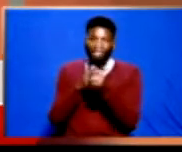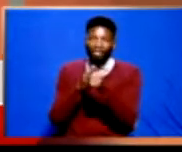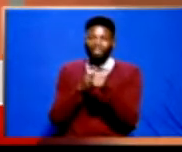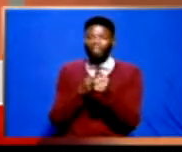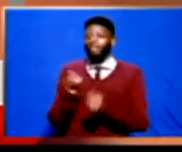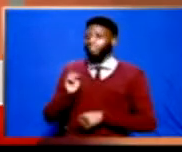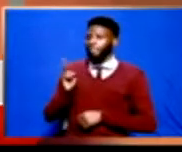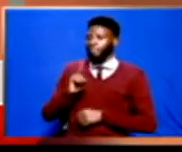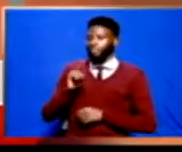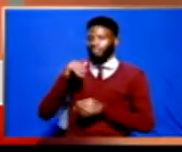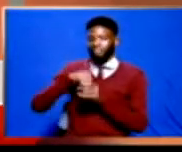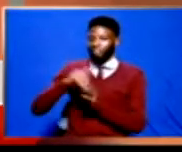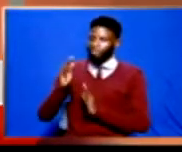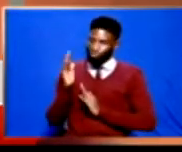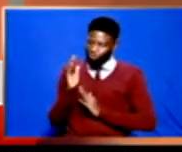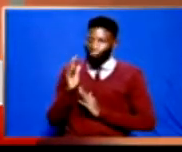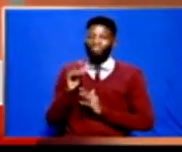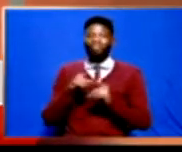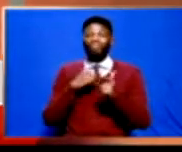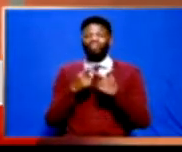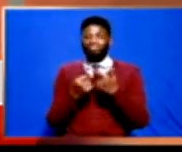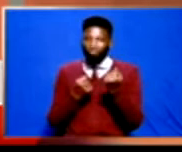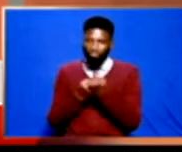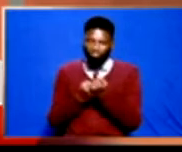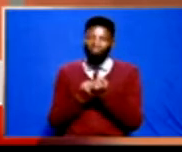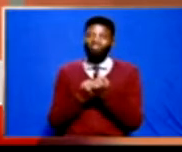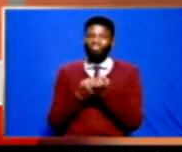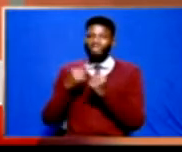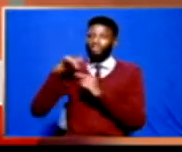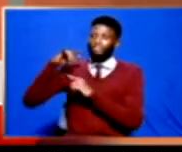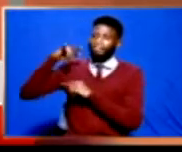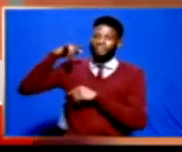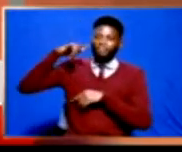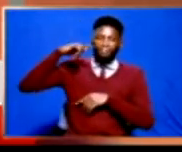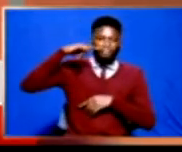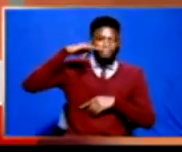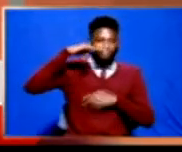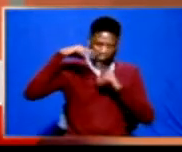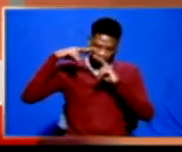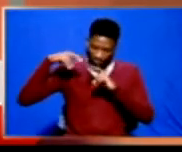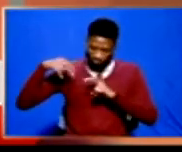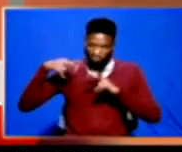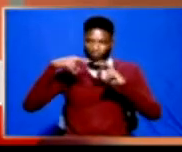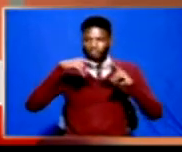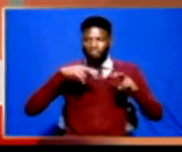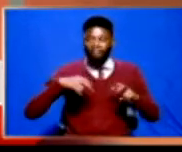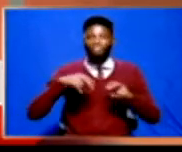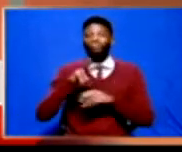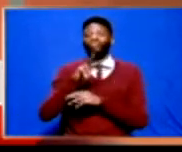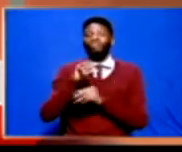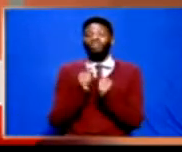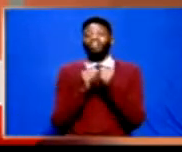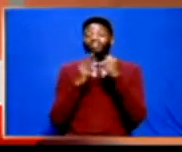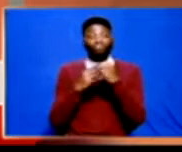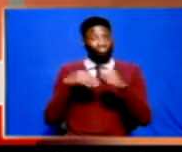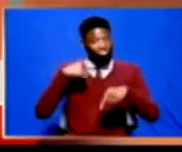airborne survey was started late of 2019 and has been ongoing, and the much of the conclusive work is coming